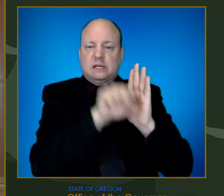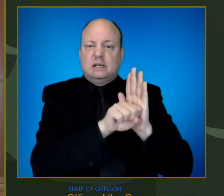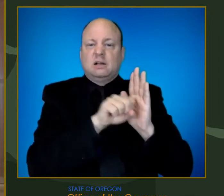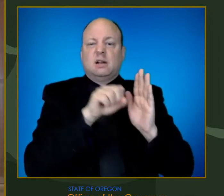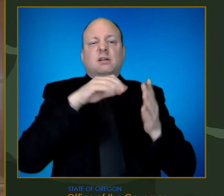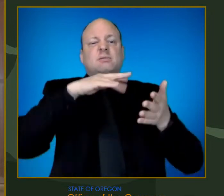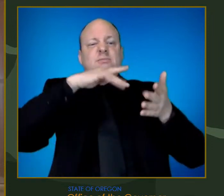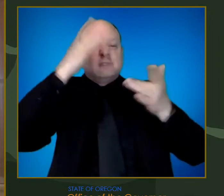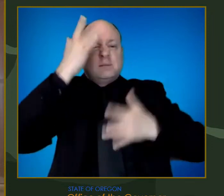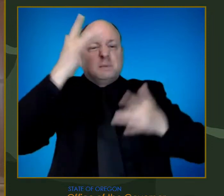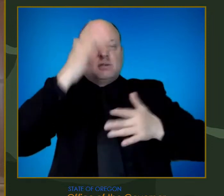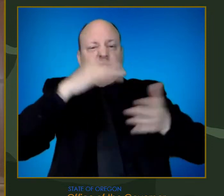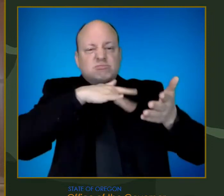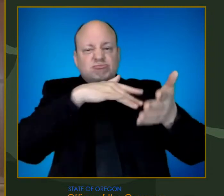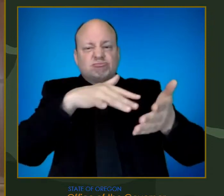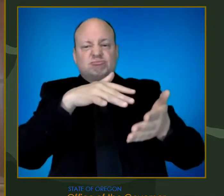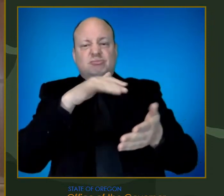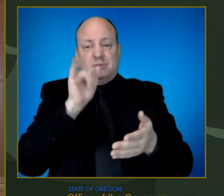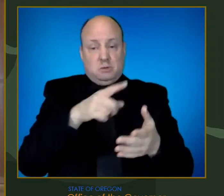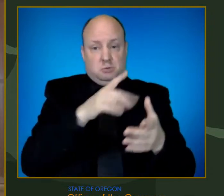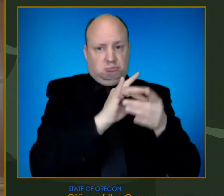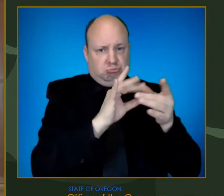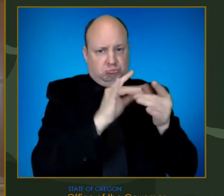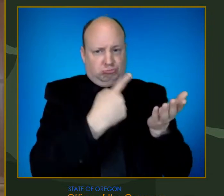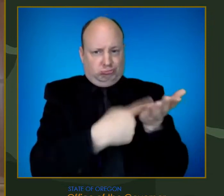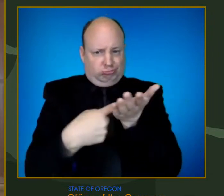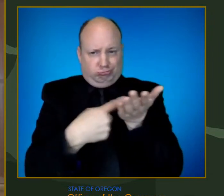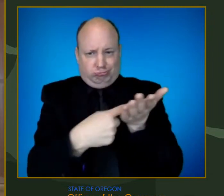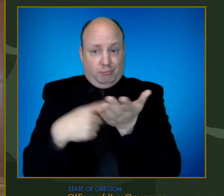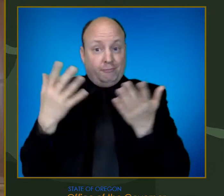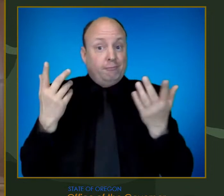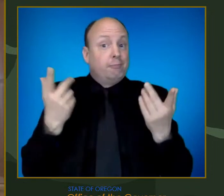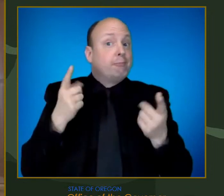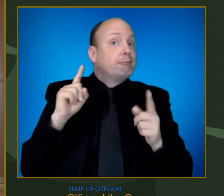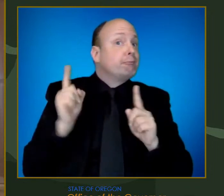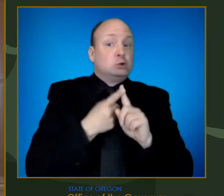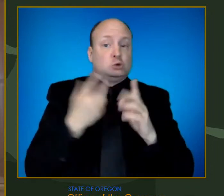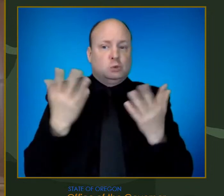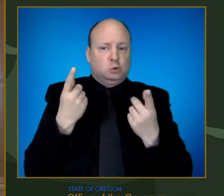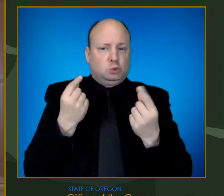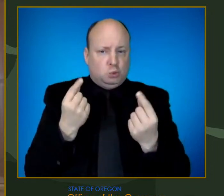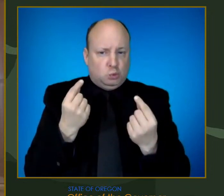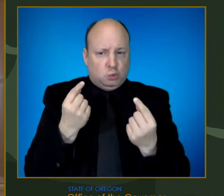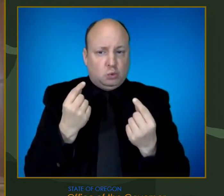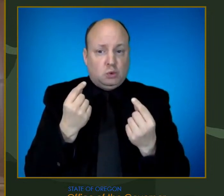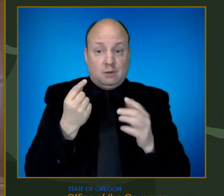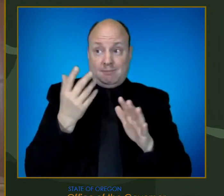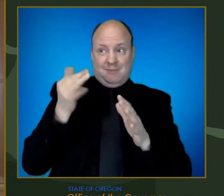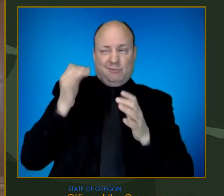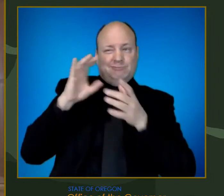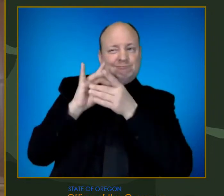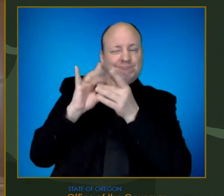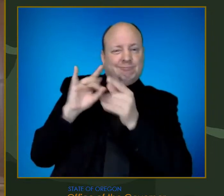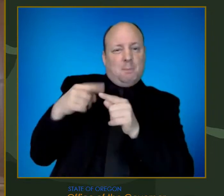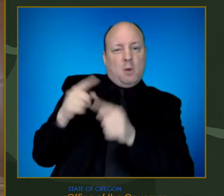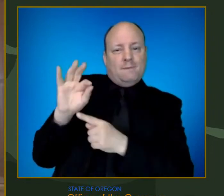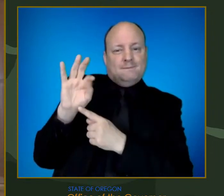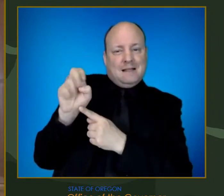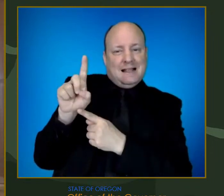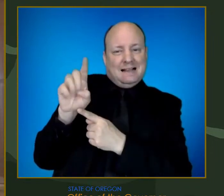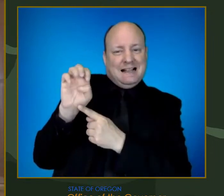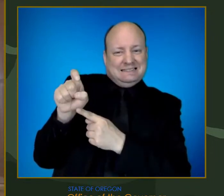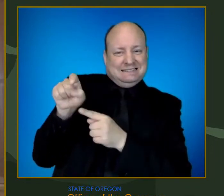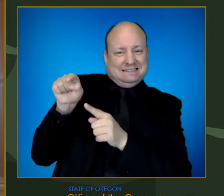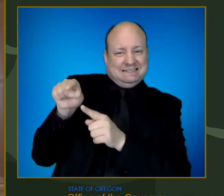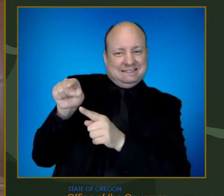I wanted to start this morning by addressing the mass shooting at a FedEx facility in Indianapolis. We will be